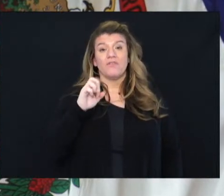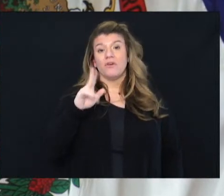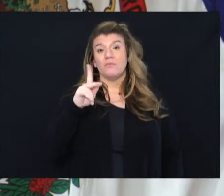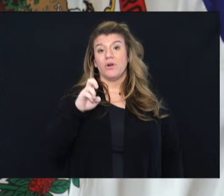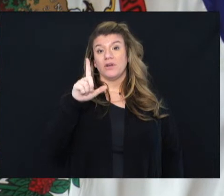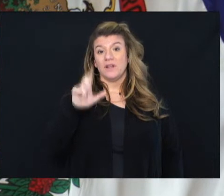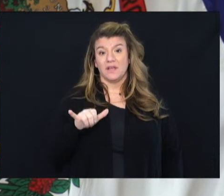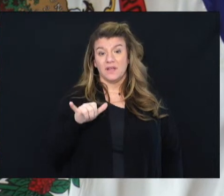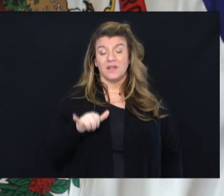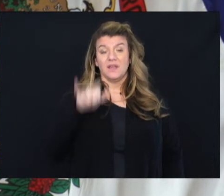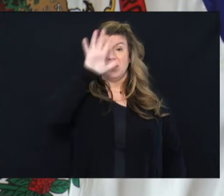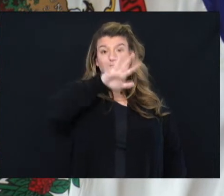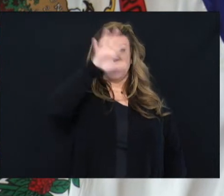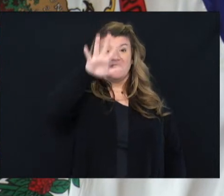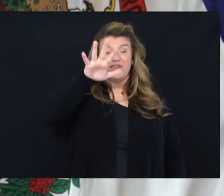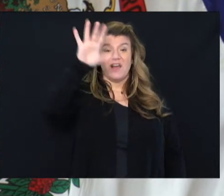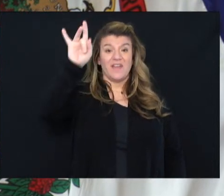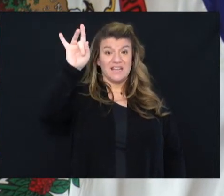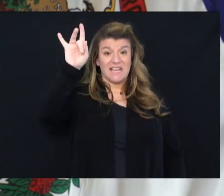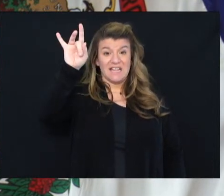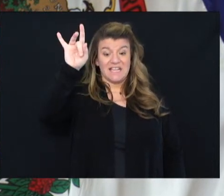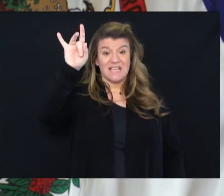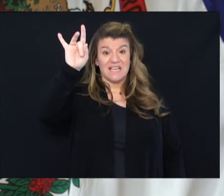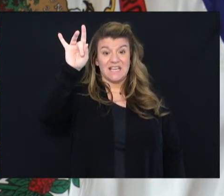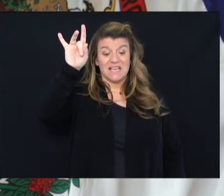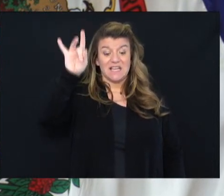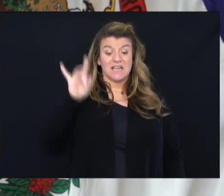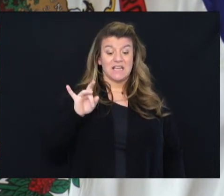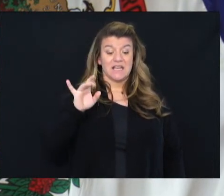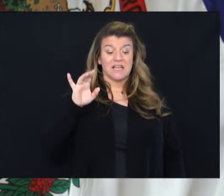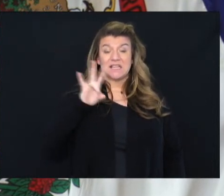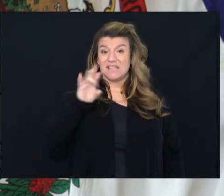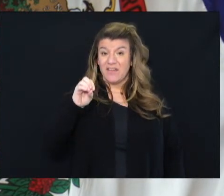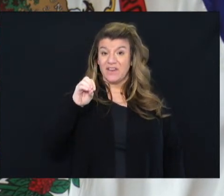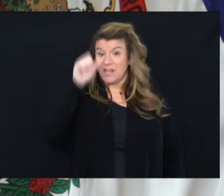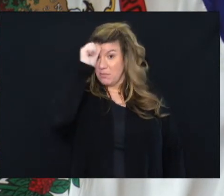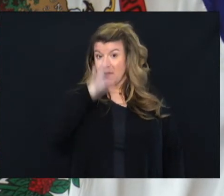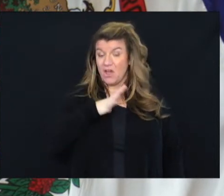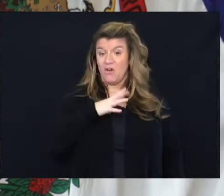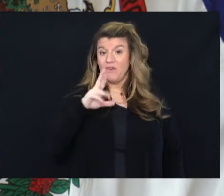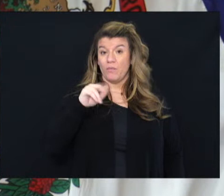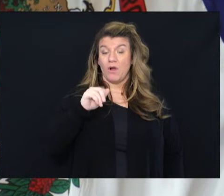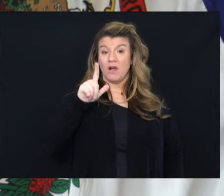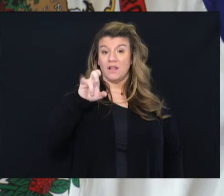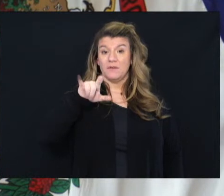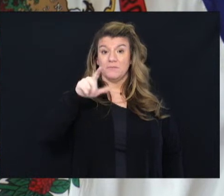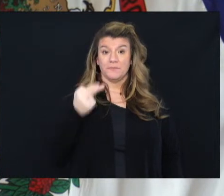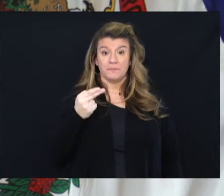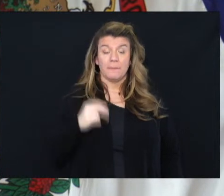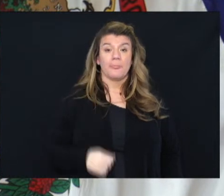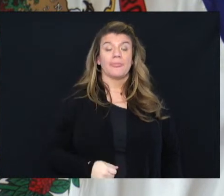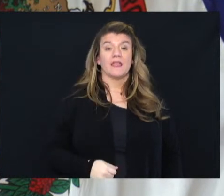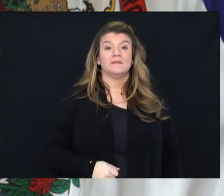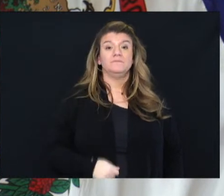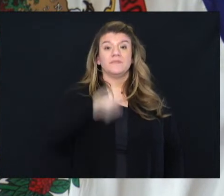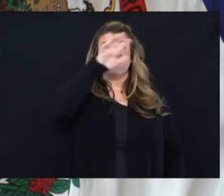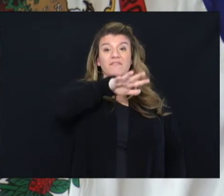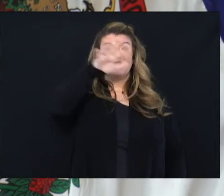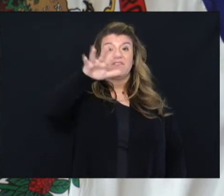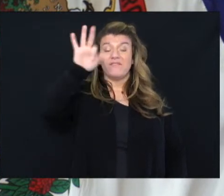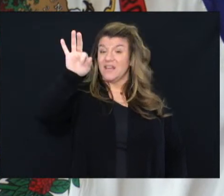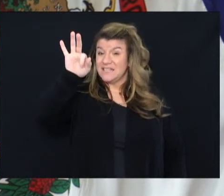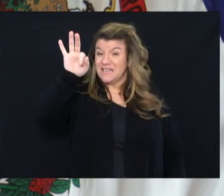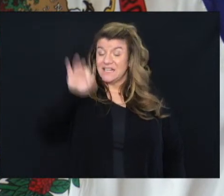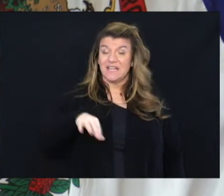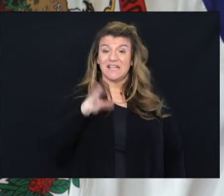County. The 5,518th death, a 70-year-old male from Raleigh County. The 5,519th